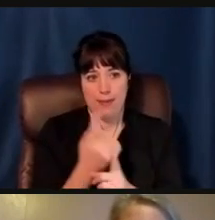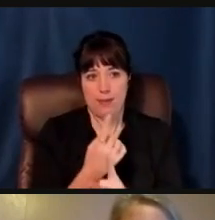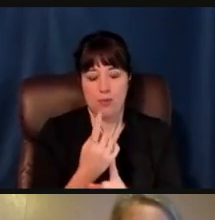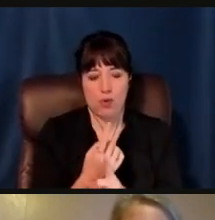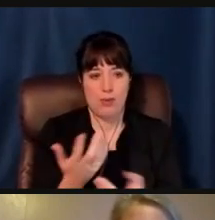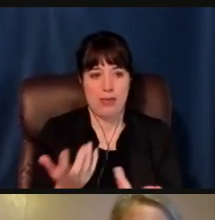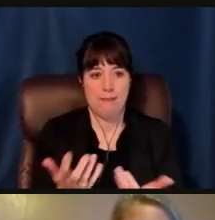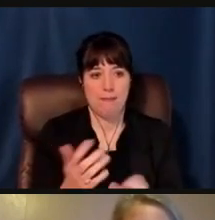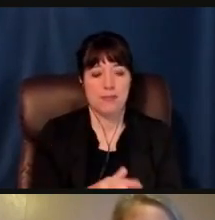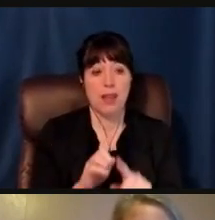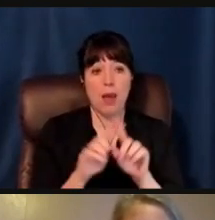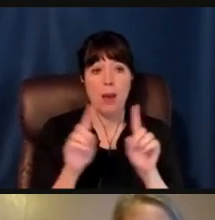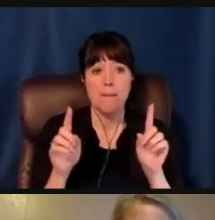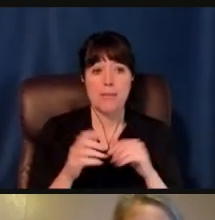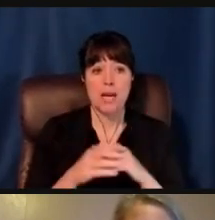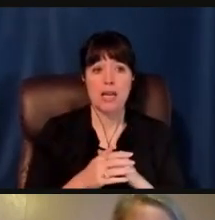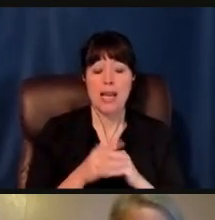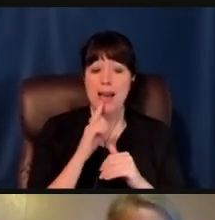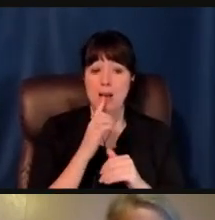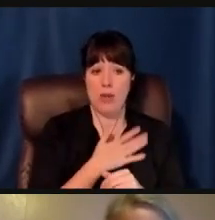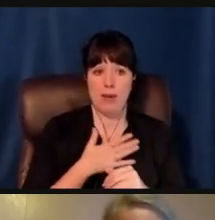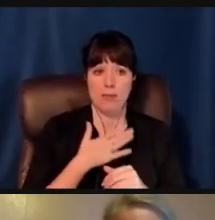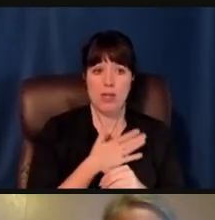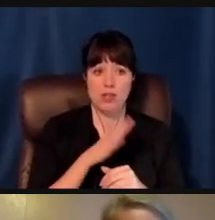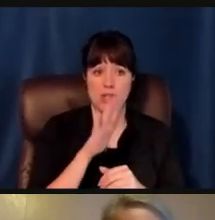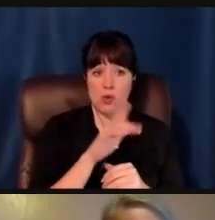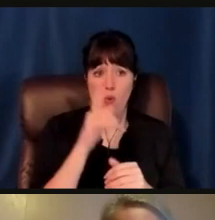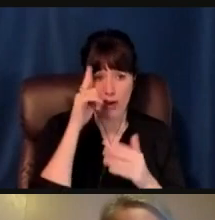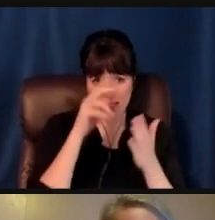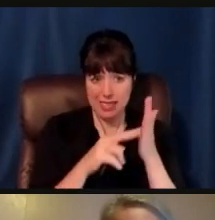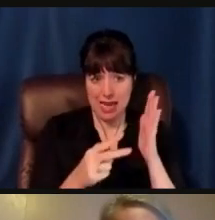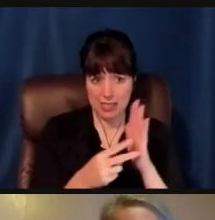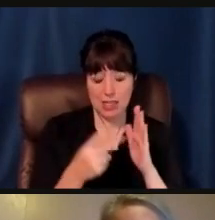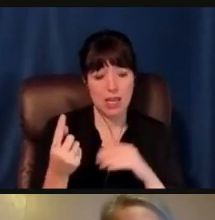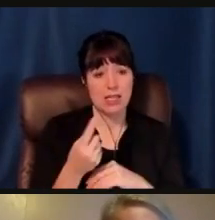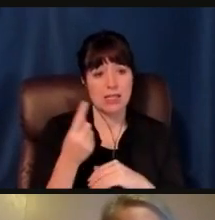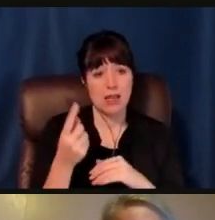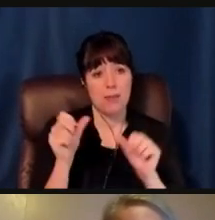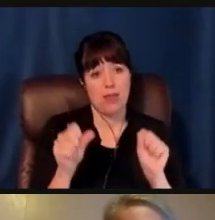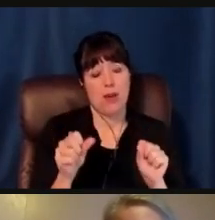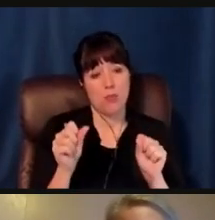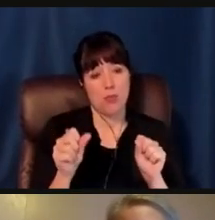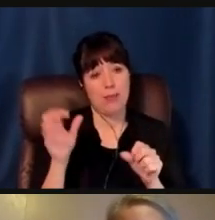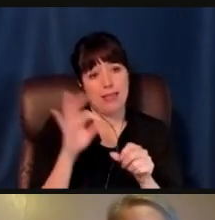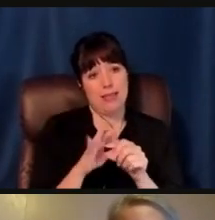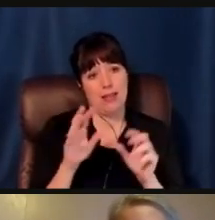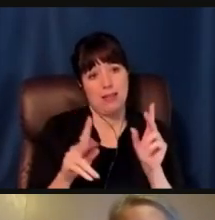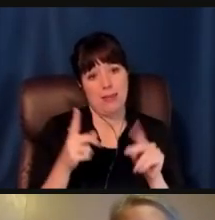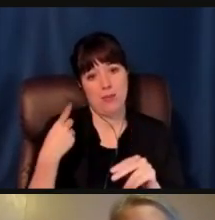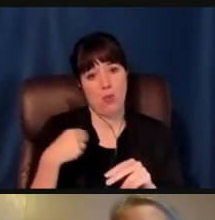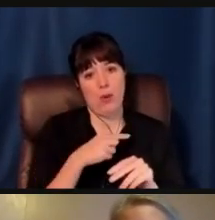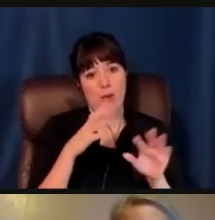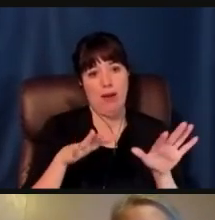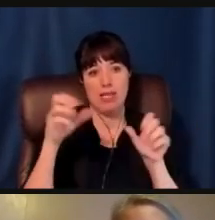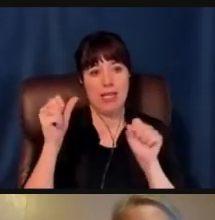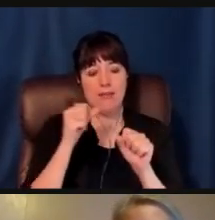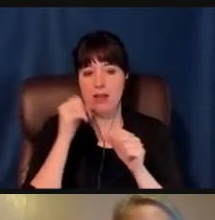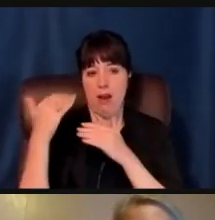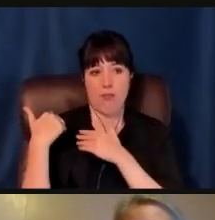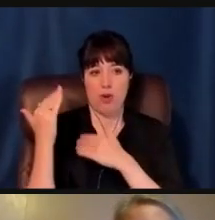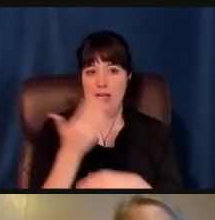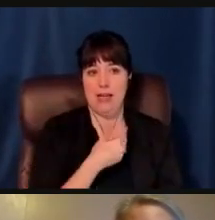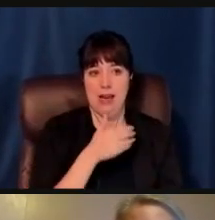So, but I appreciate your intent, and it's something that probably as electeds we would have to take up and not burden our staff with